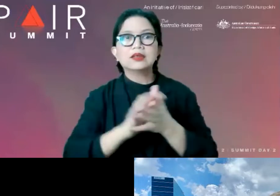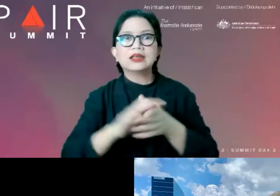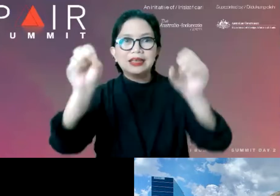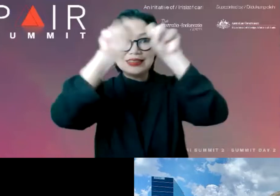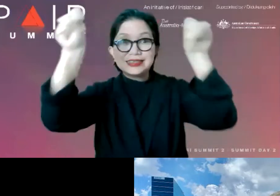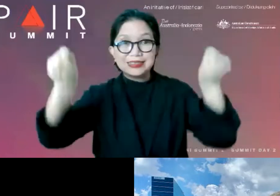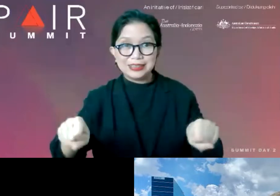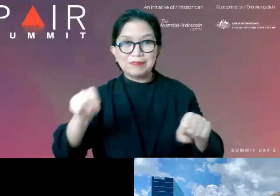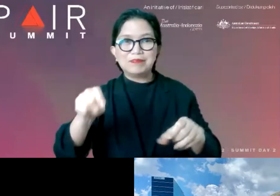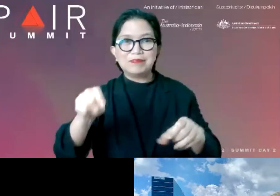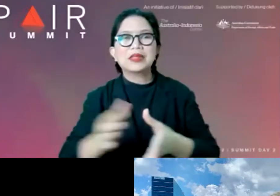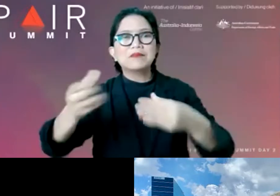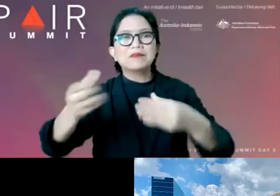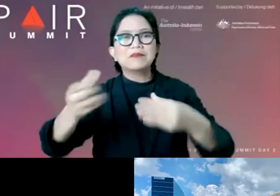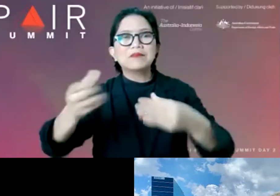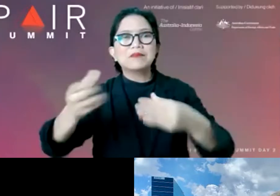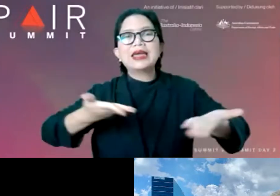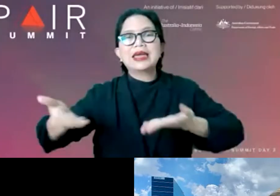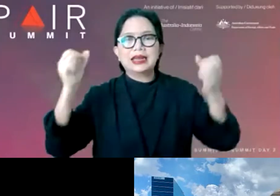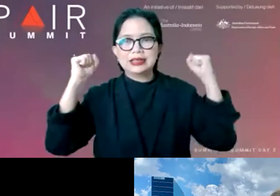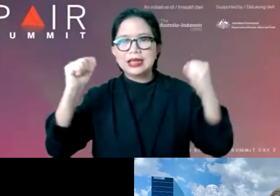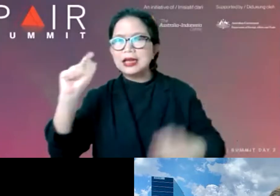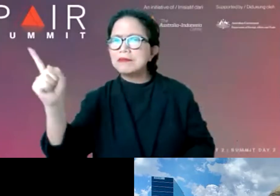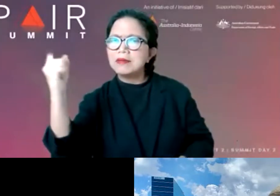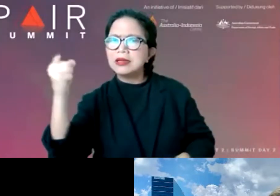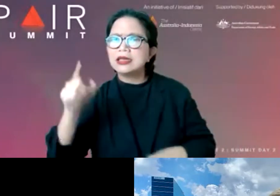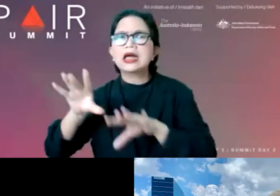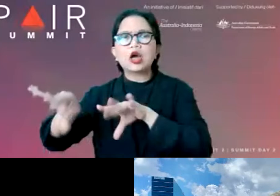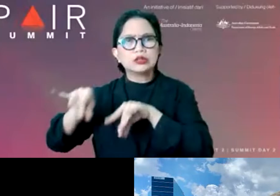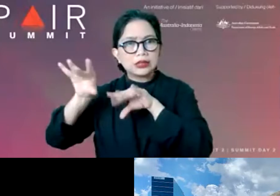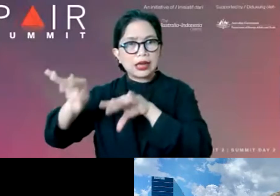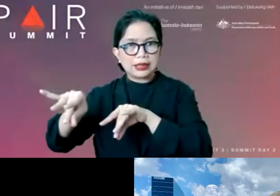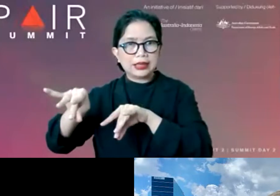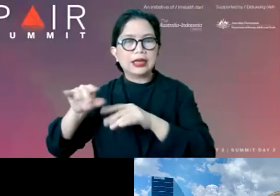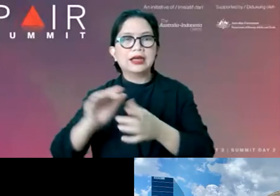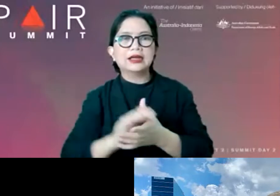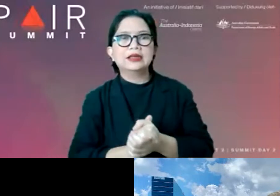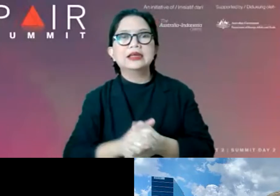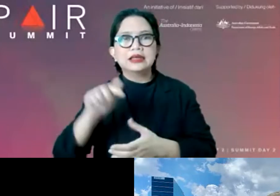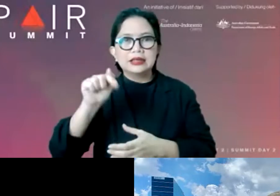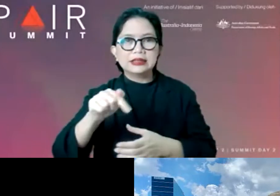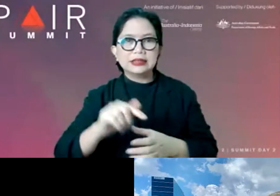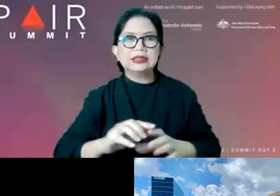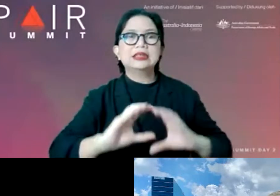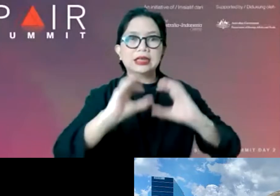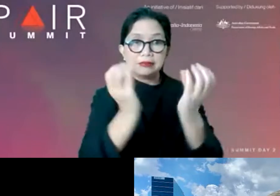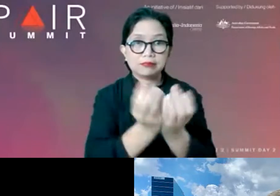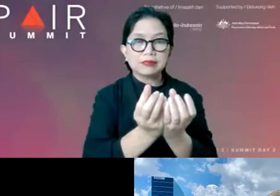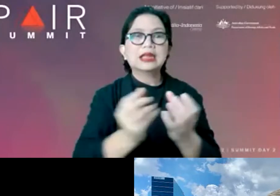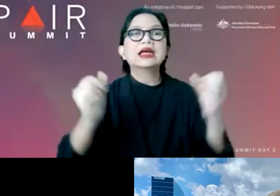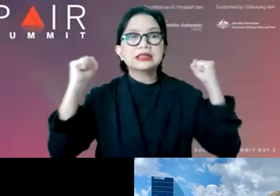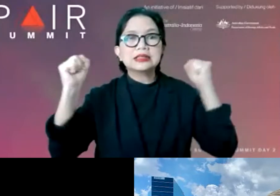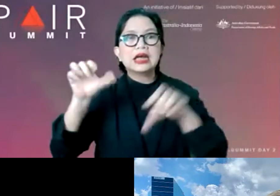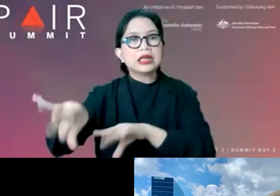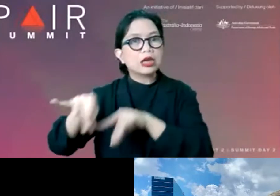the Australian government, through the Australian Digital Health Agency, has embarked on a API